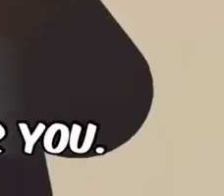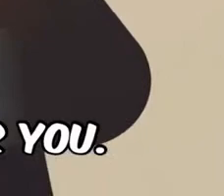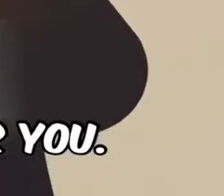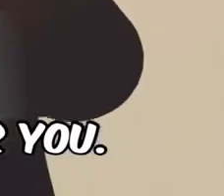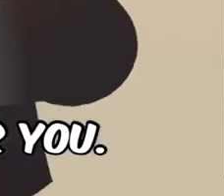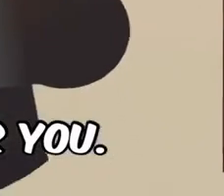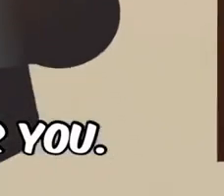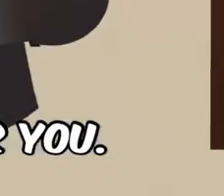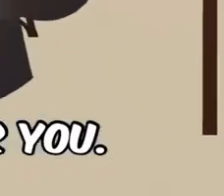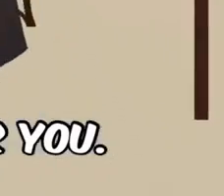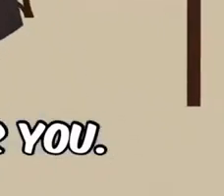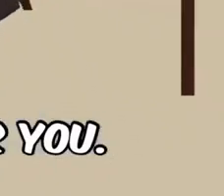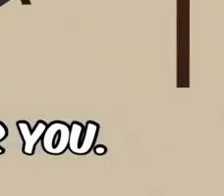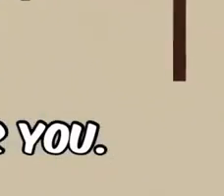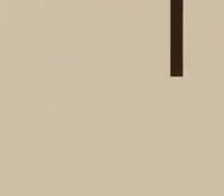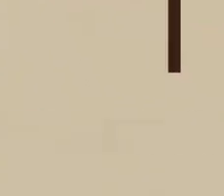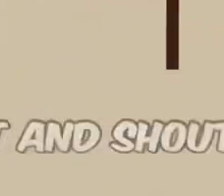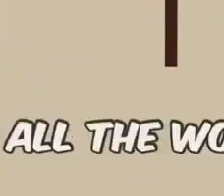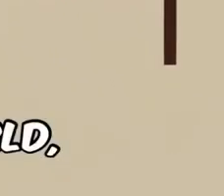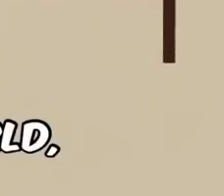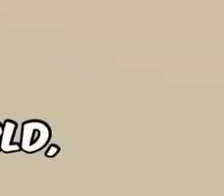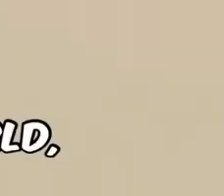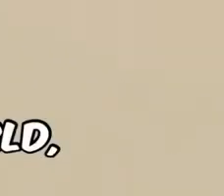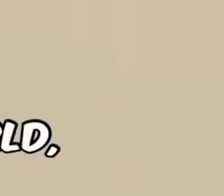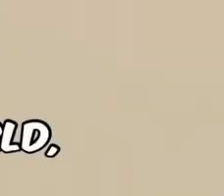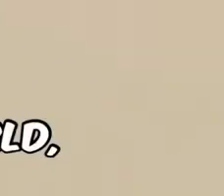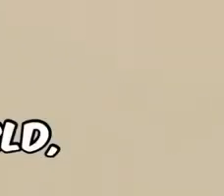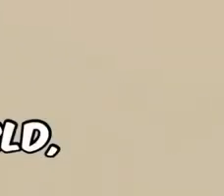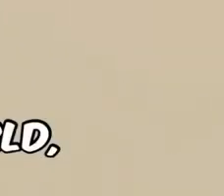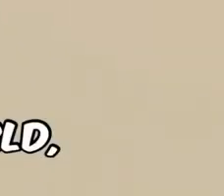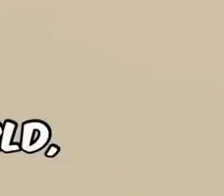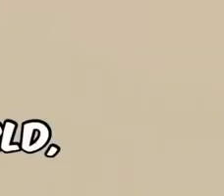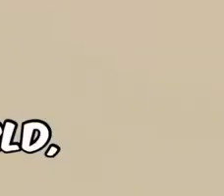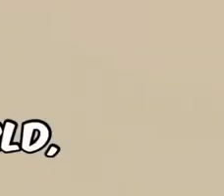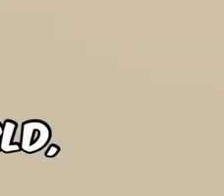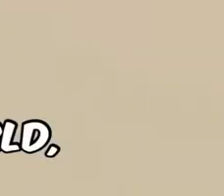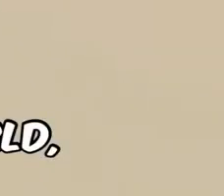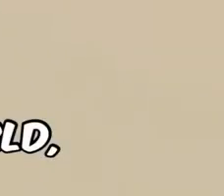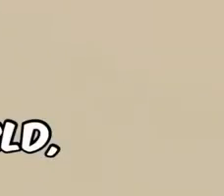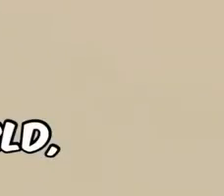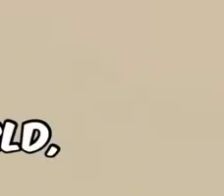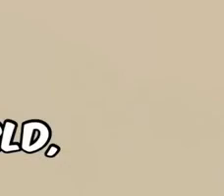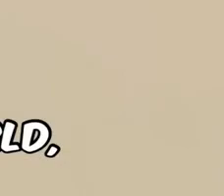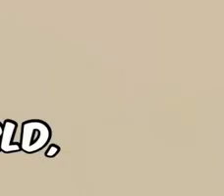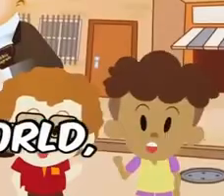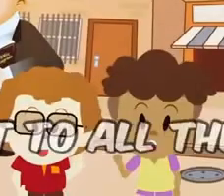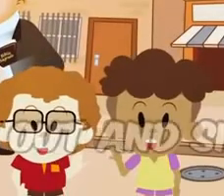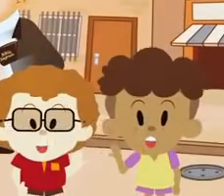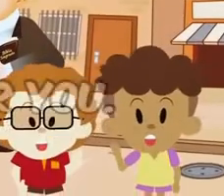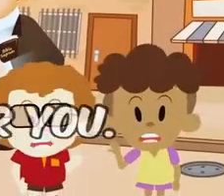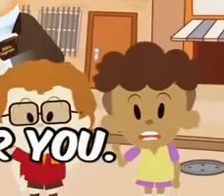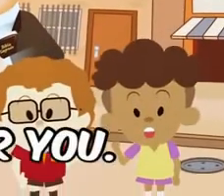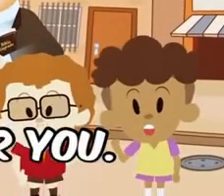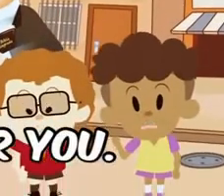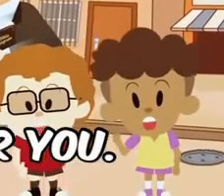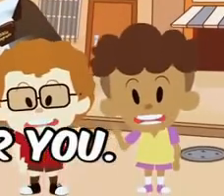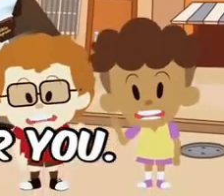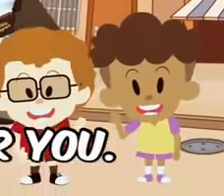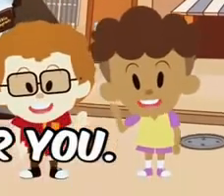his wings there's room for you. Now go out and shout to all the